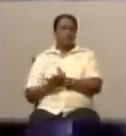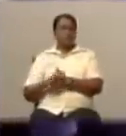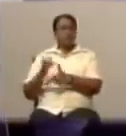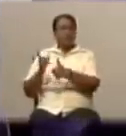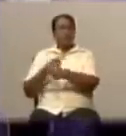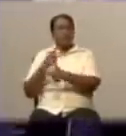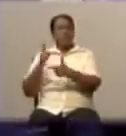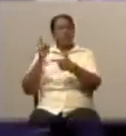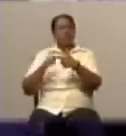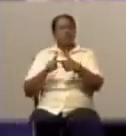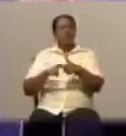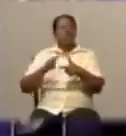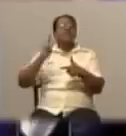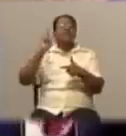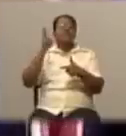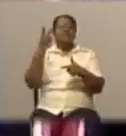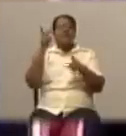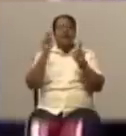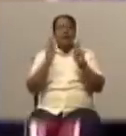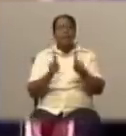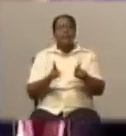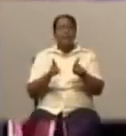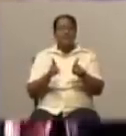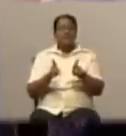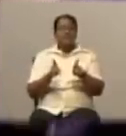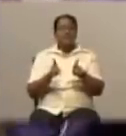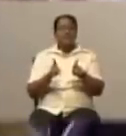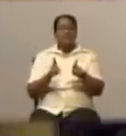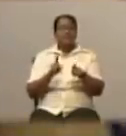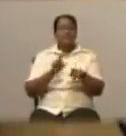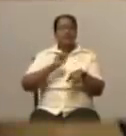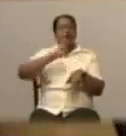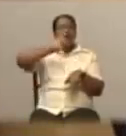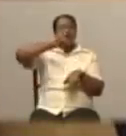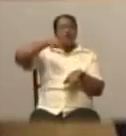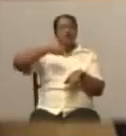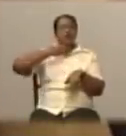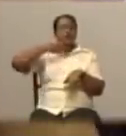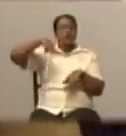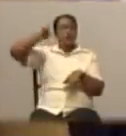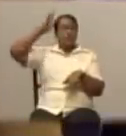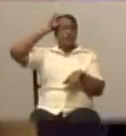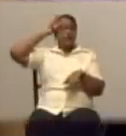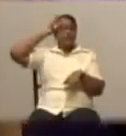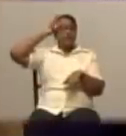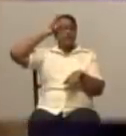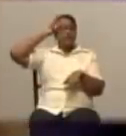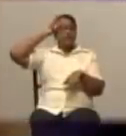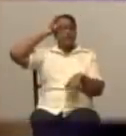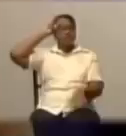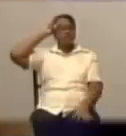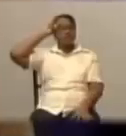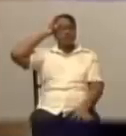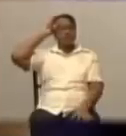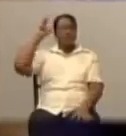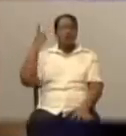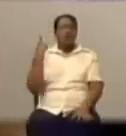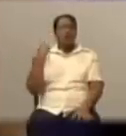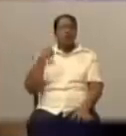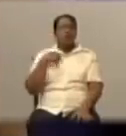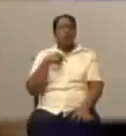great figure, the second great personality of the Advent is John the Baptist. John the Baptist, we will hear a